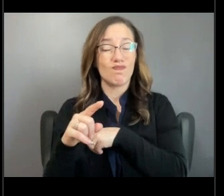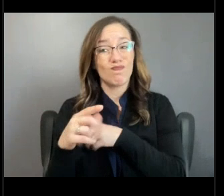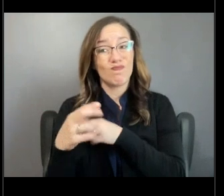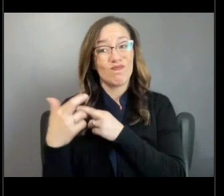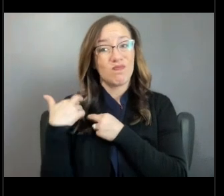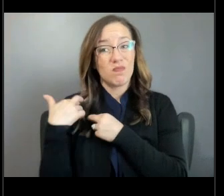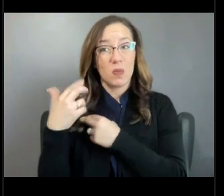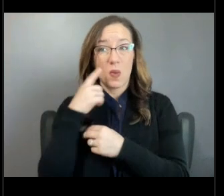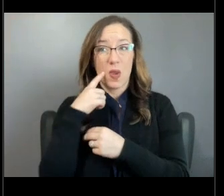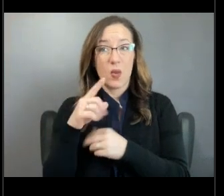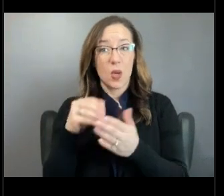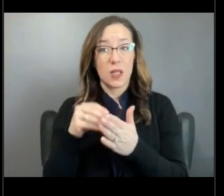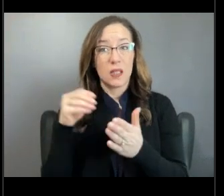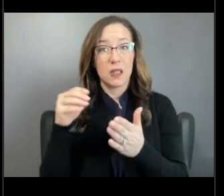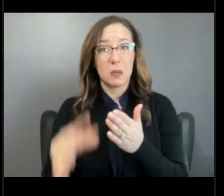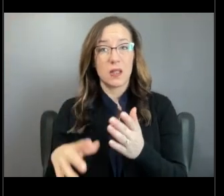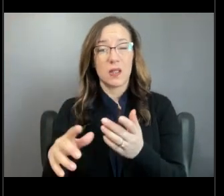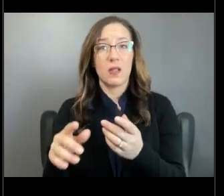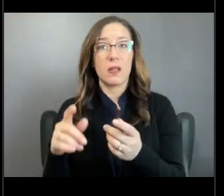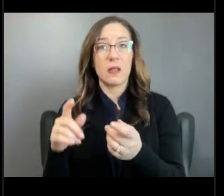for expensive retrofits.